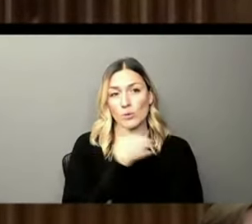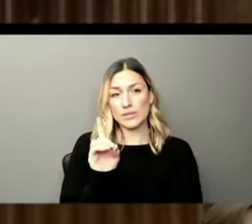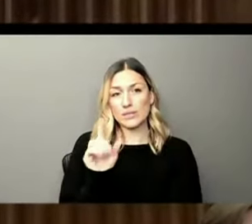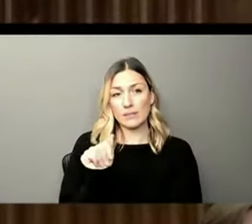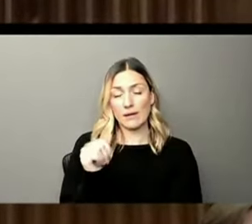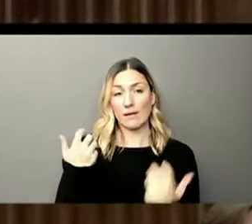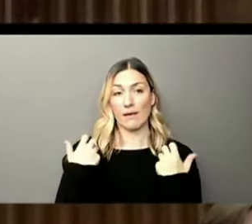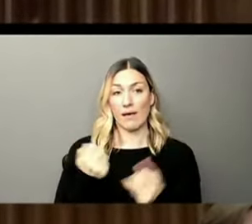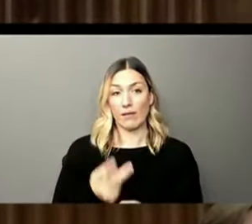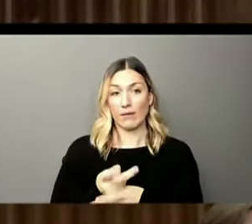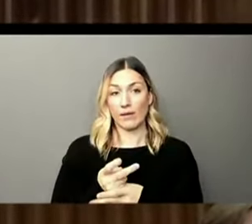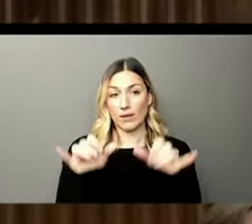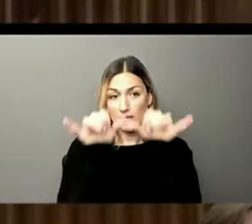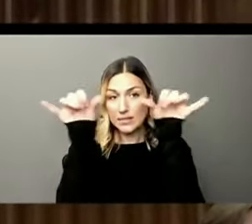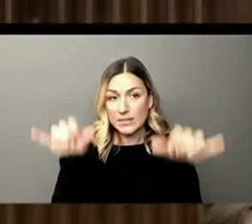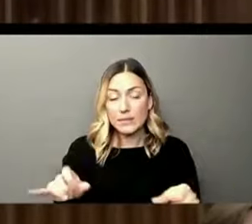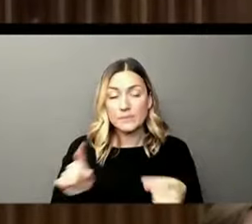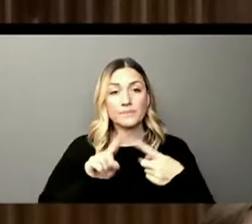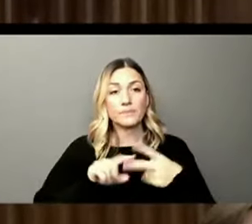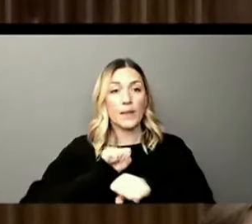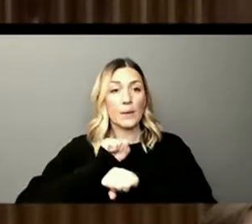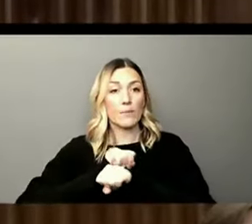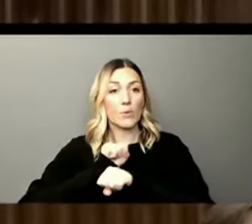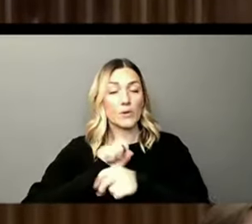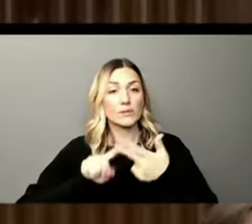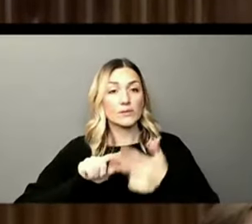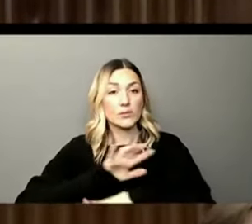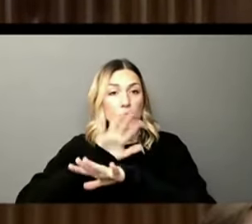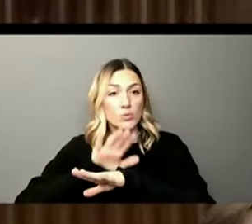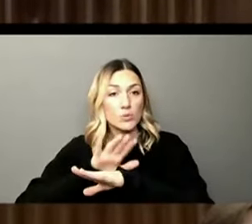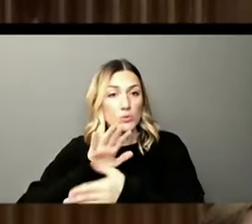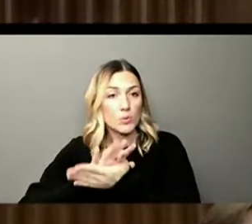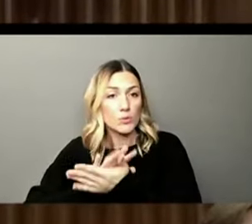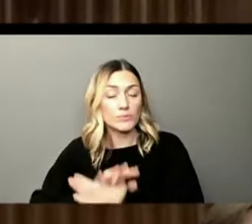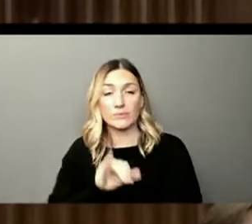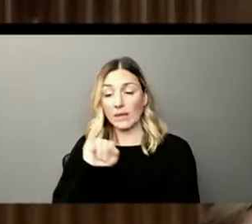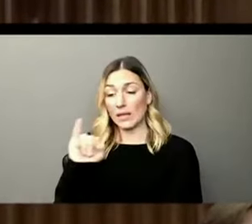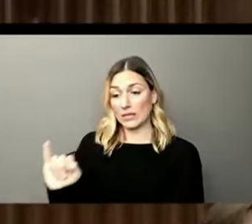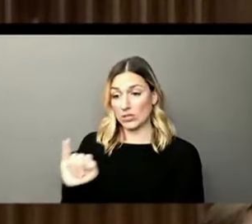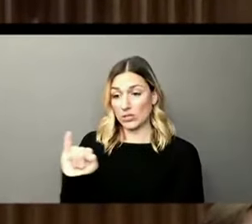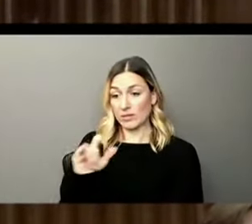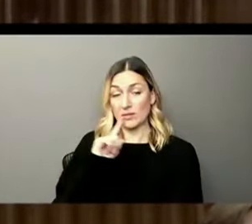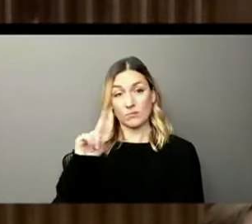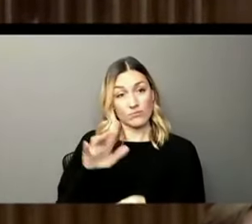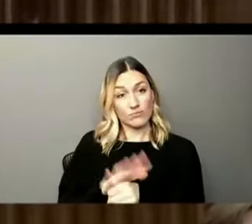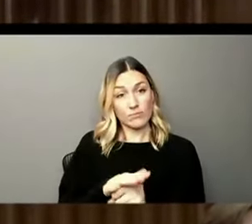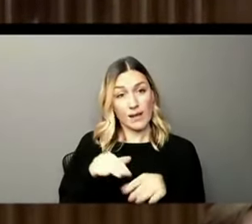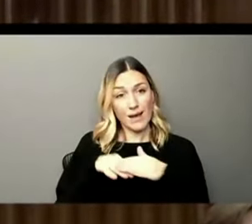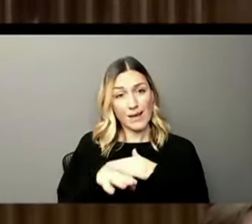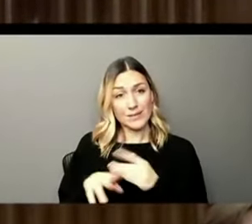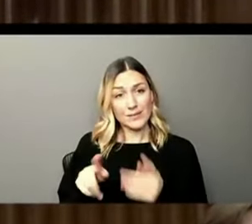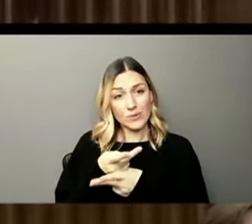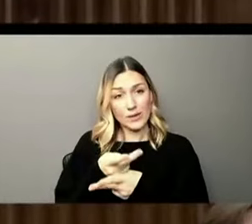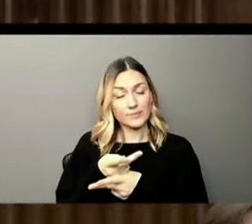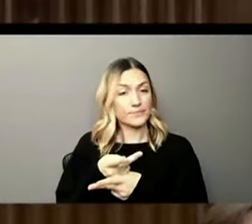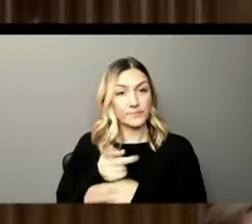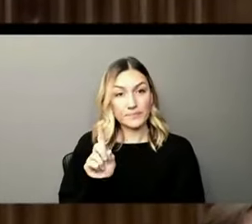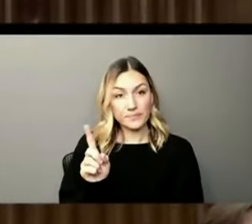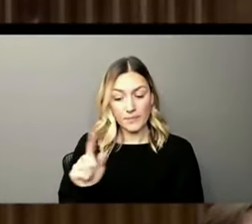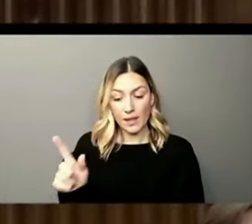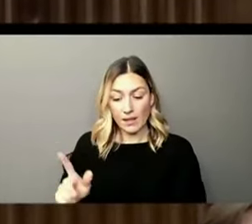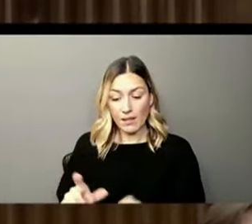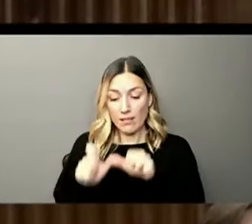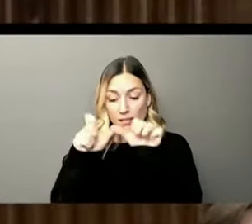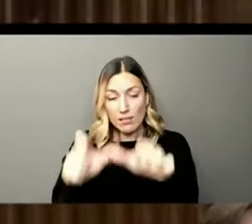healthcare system, employers, and schools. Having insurance doesn't necessarily guarantee access to care. Long COVID patients with managed